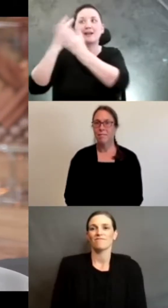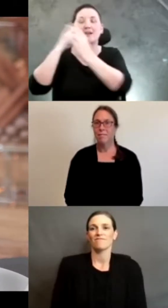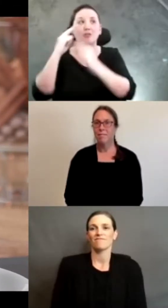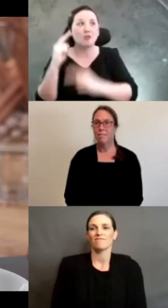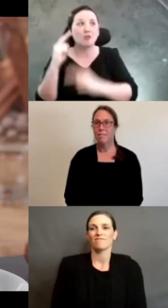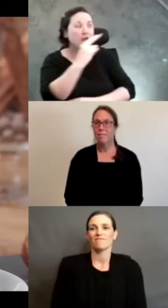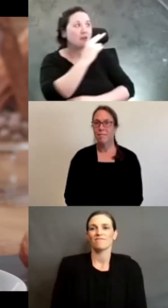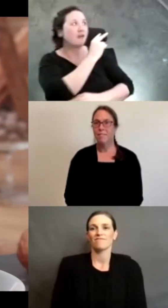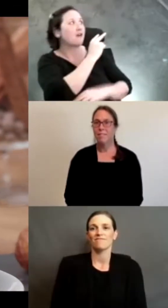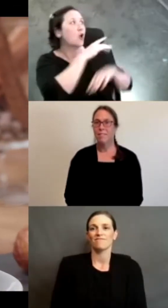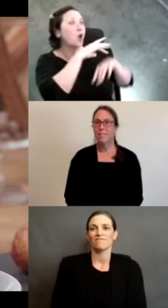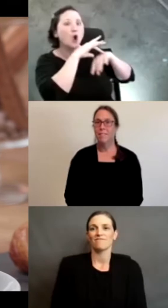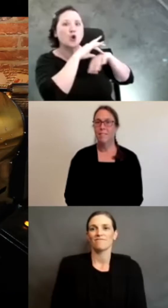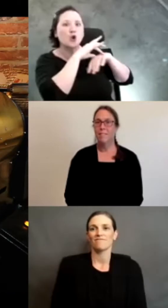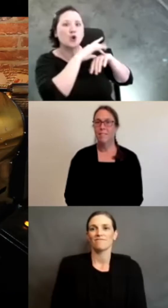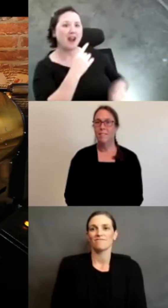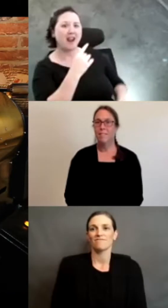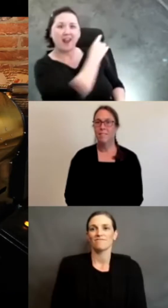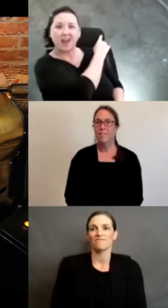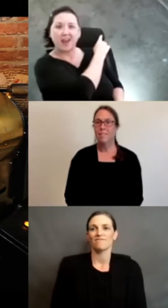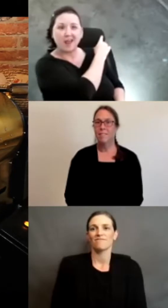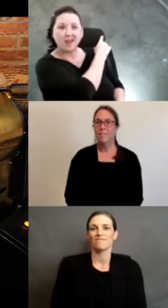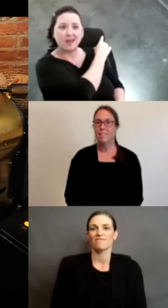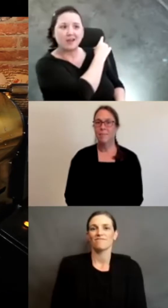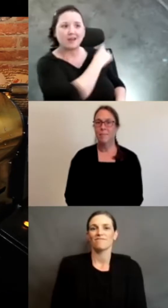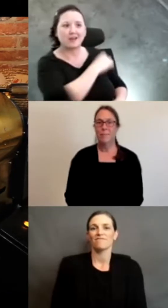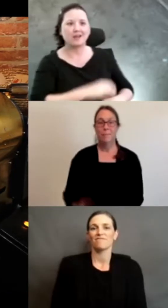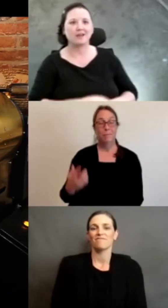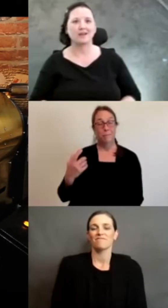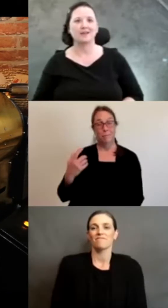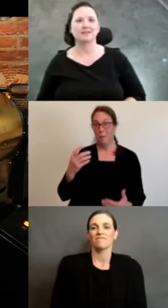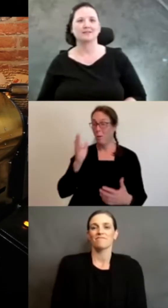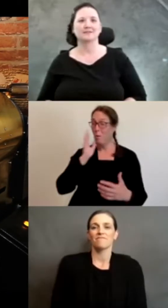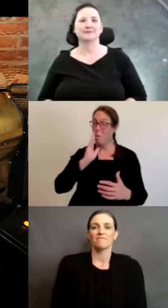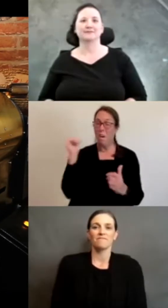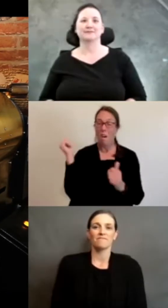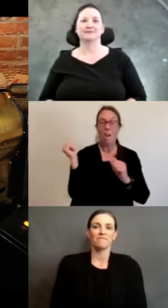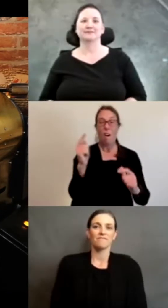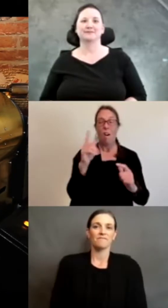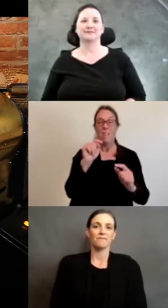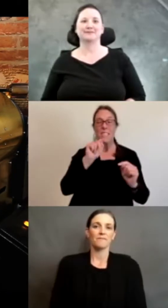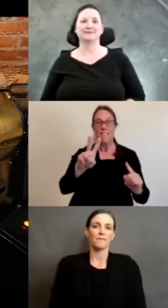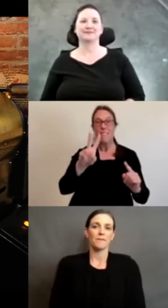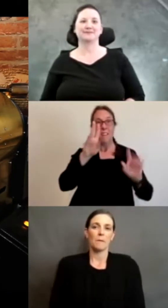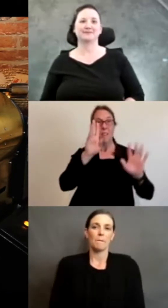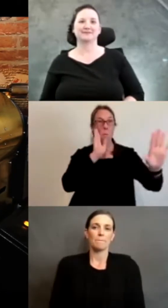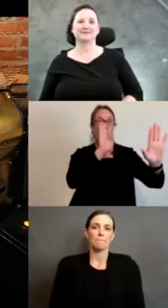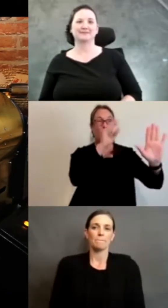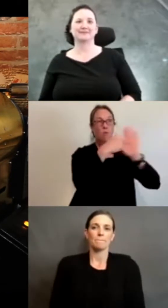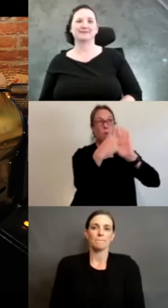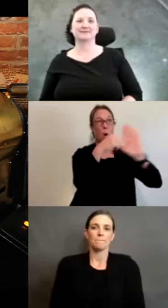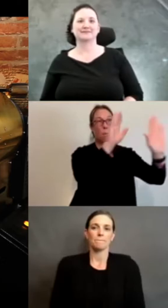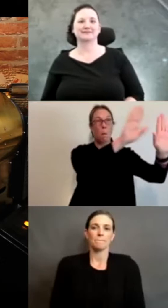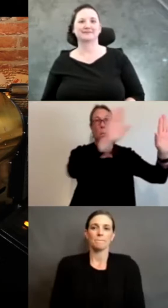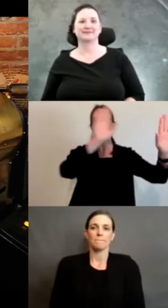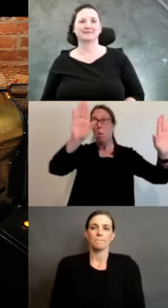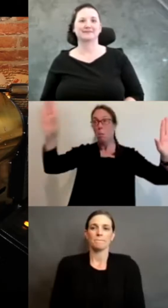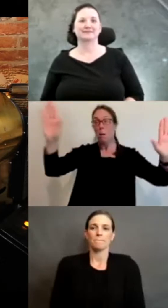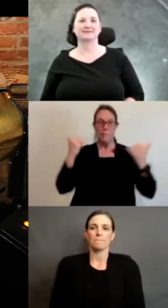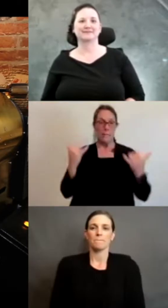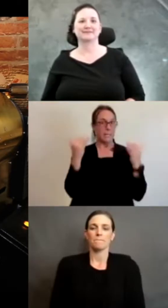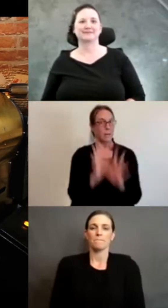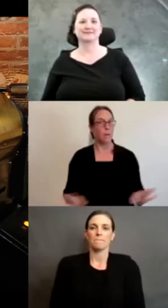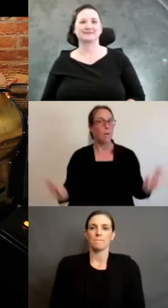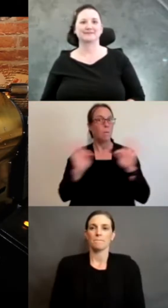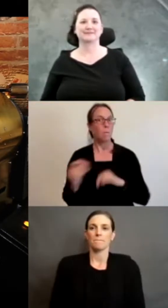and Earth is behind me. Well, we're gonna have it on every TV in this place. It's an important day. The first